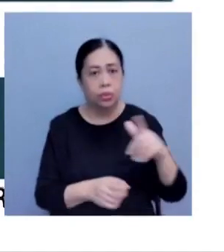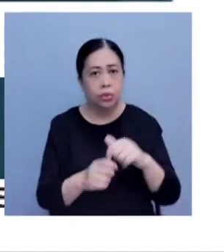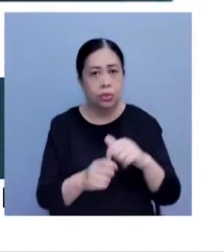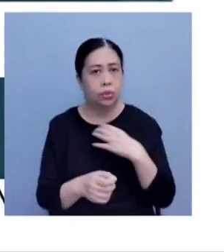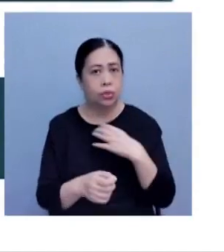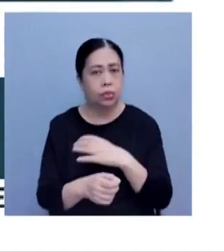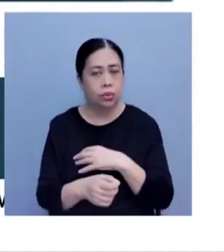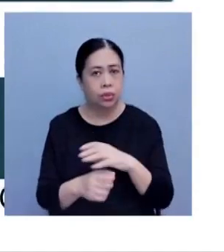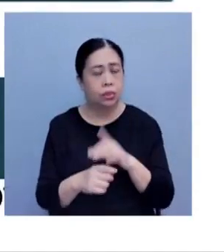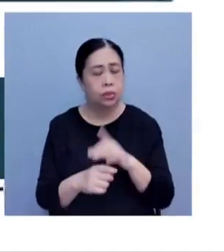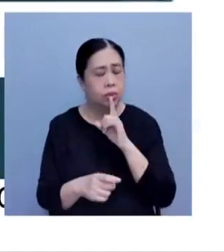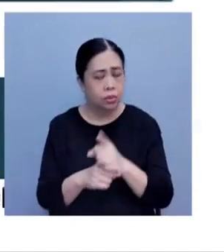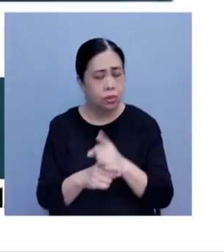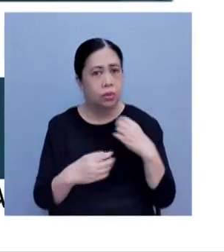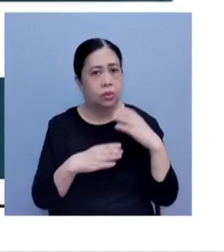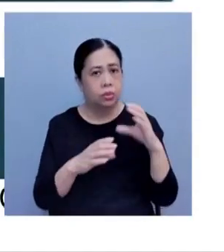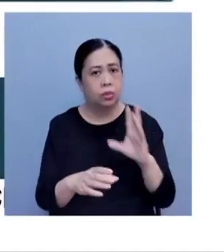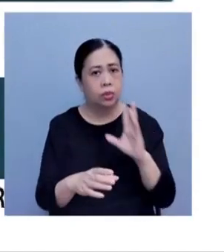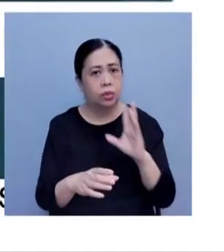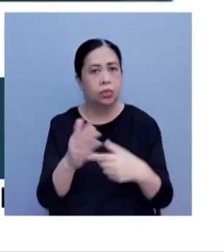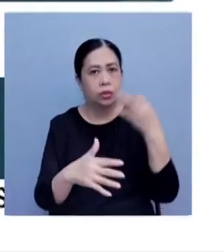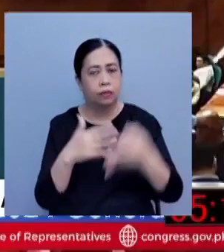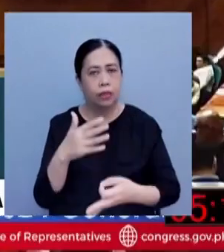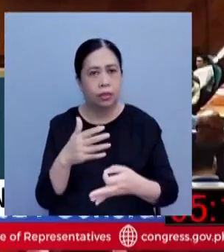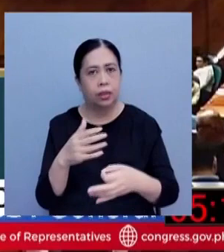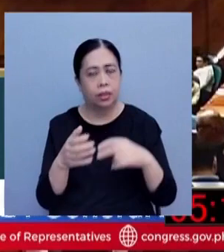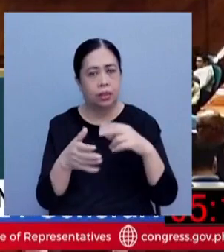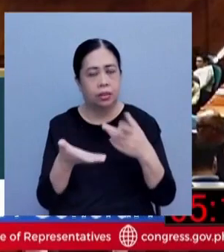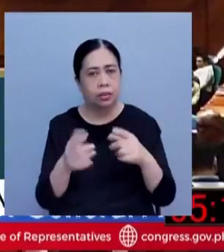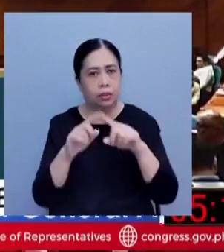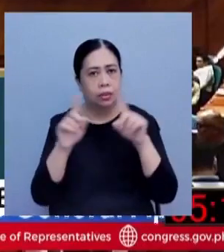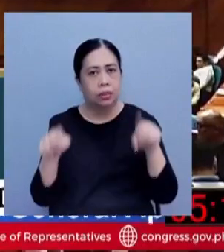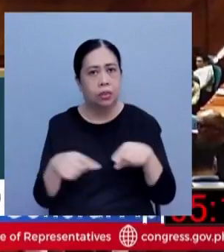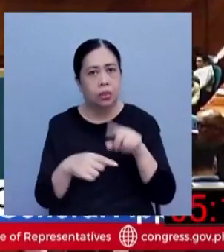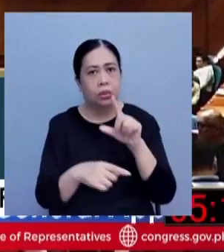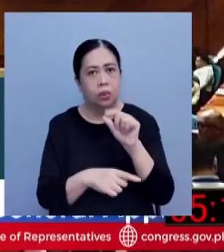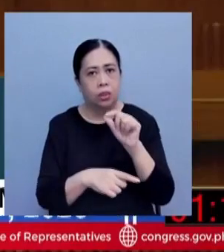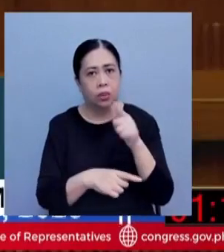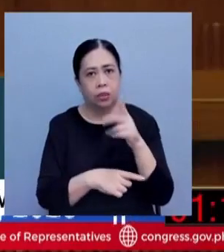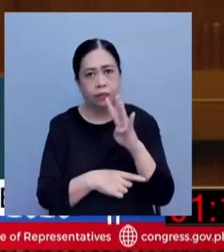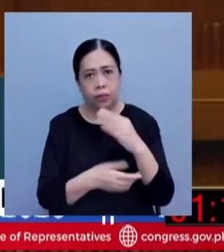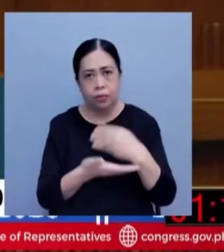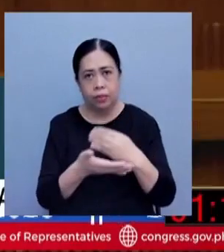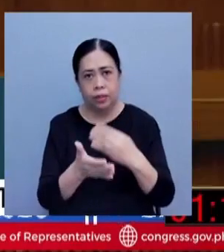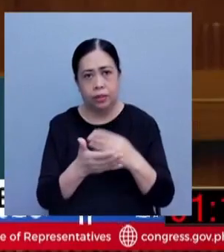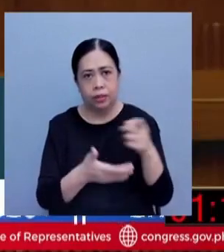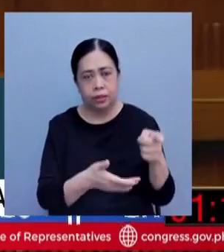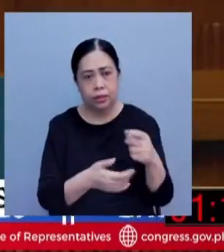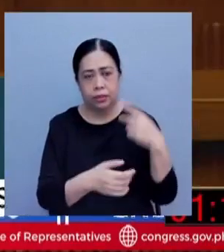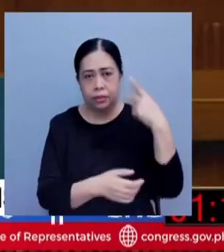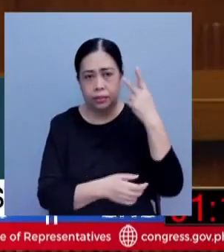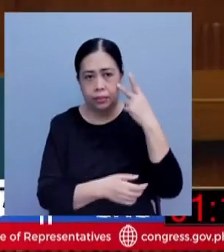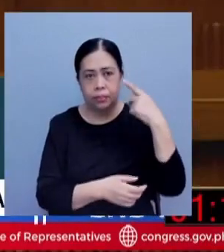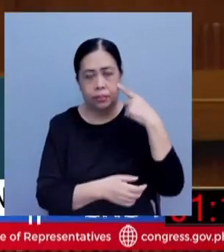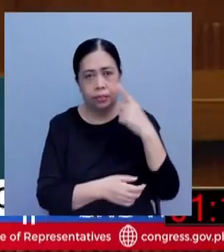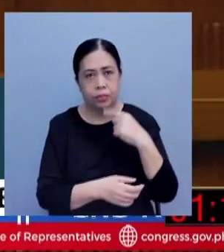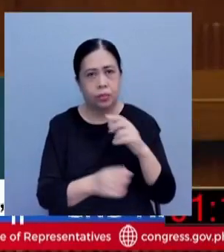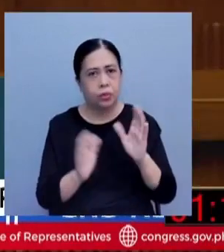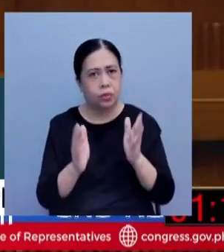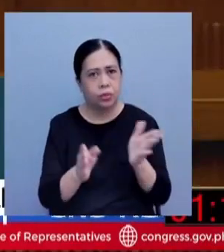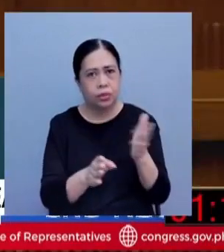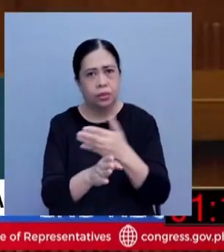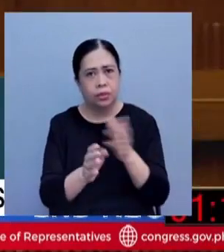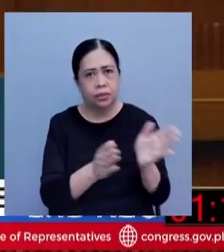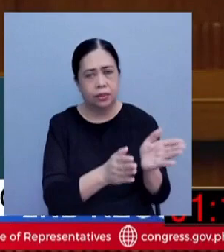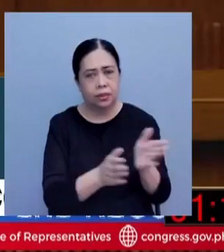commitment will be reflected in the final version of the 2024 budget. Pimentel is one of the party leaders who pushed for the realignment of